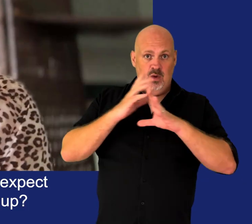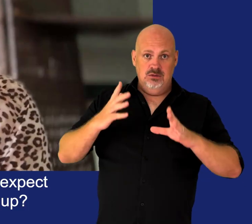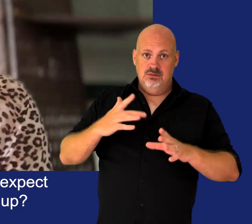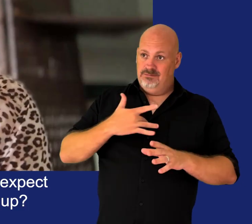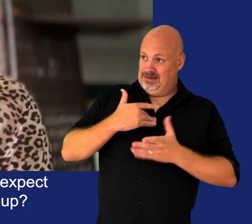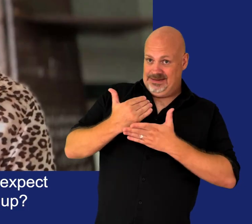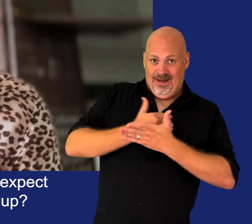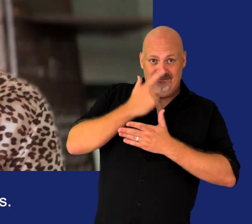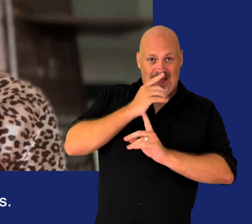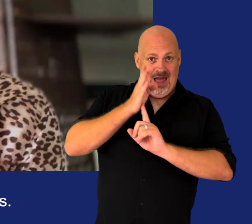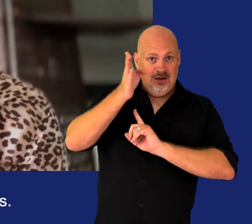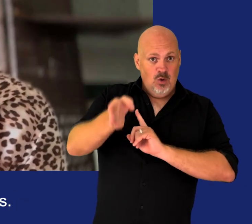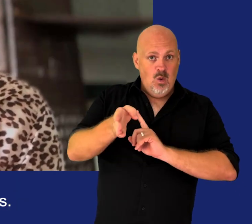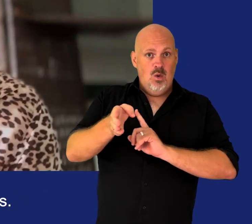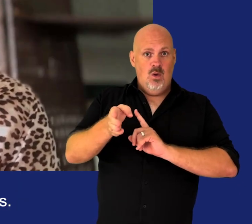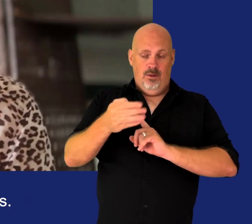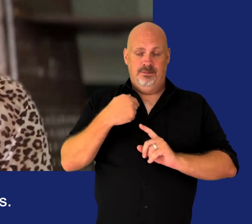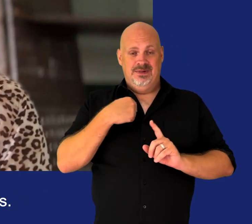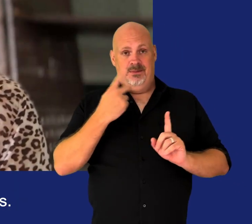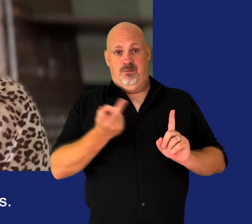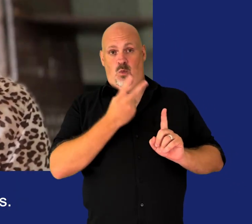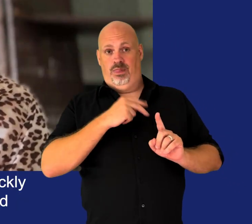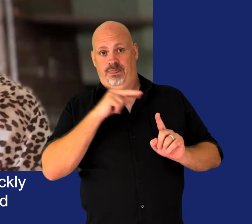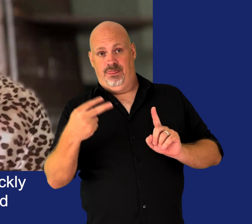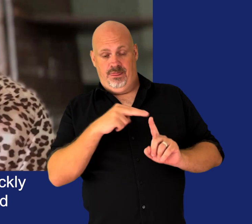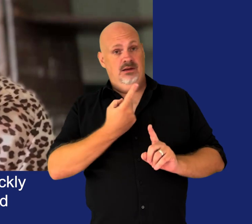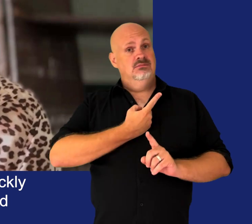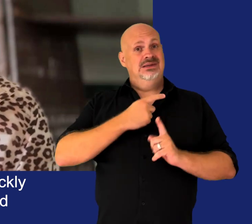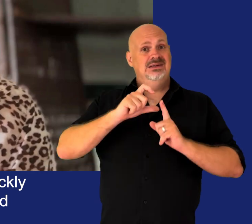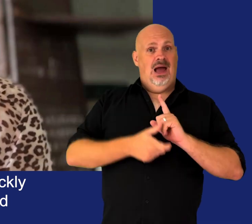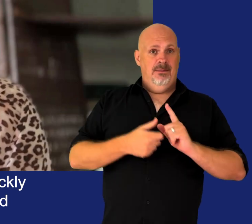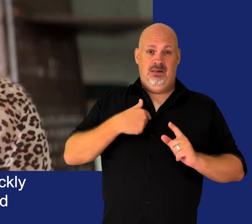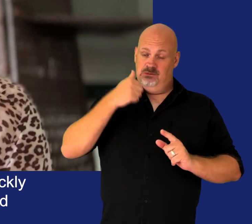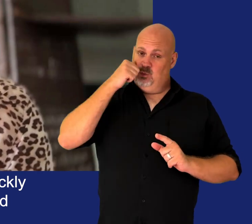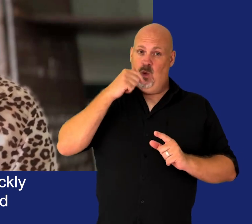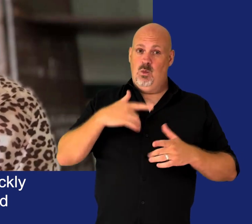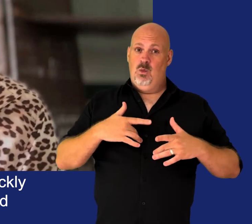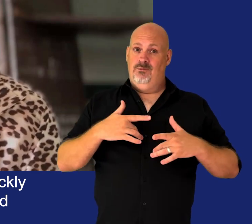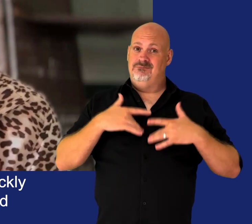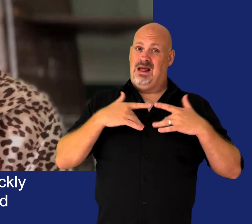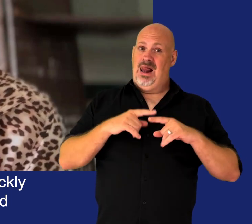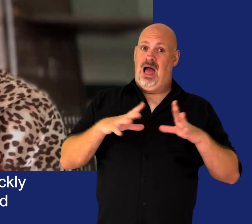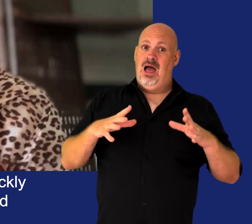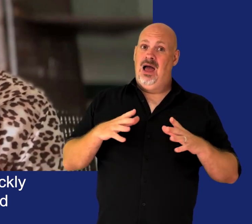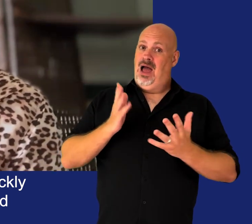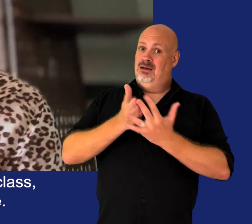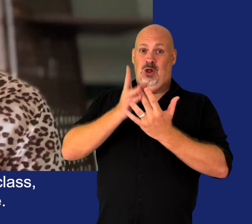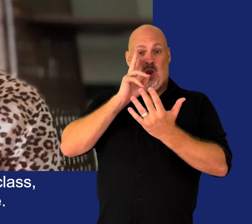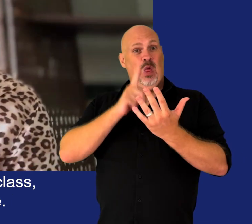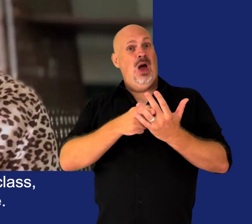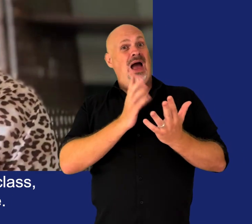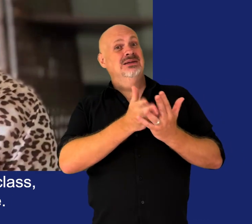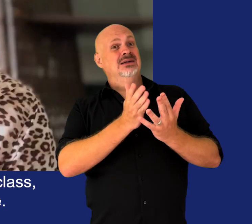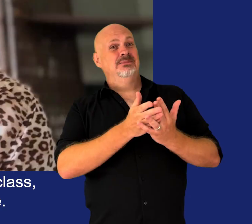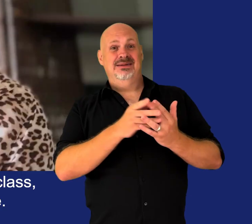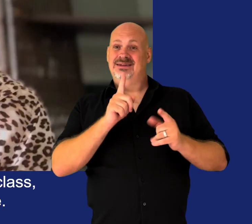safe enough to turn up? I've experienced this from both sides. As a disabled person, I know how quickly something that looks accessible, and the same